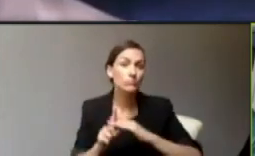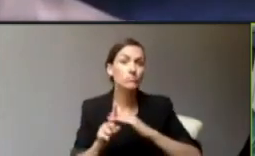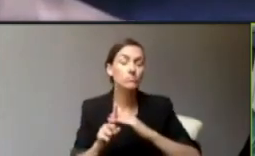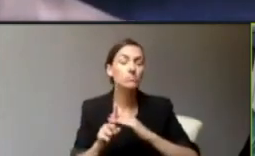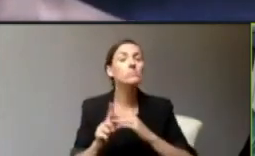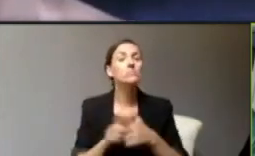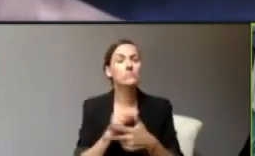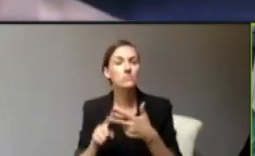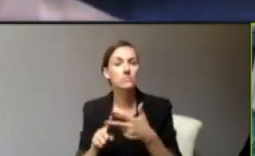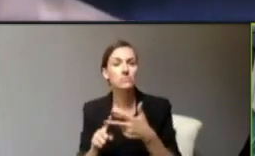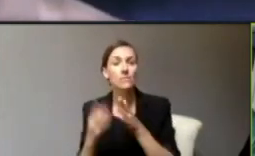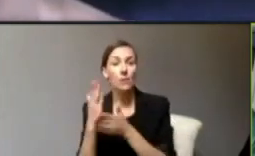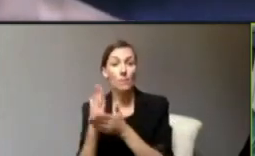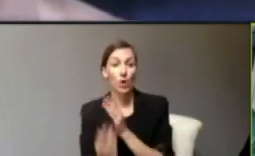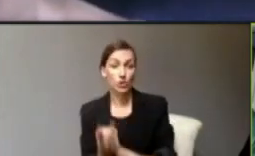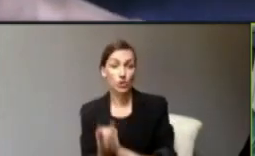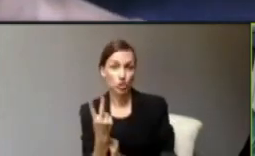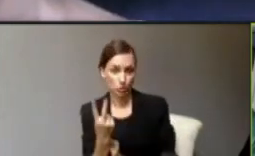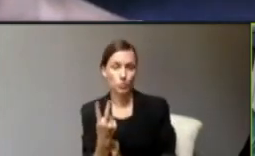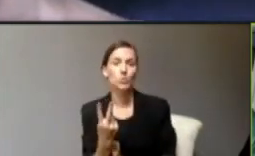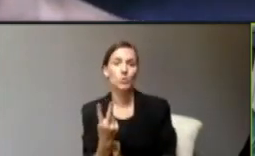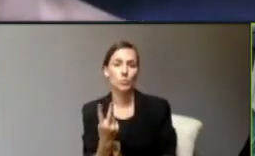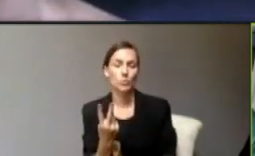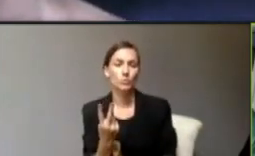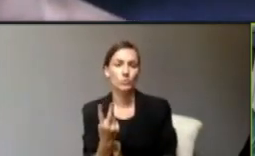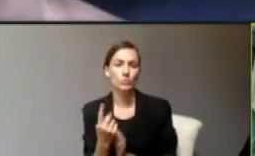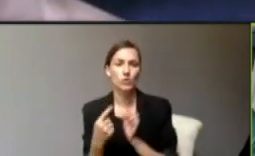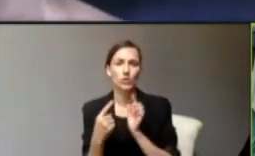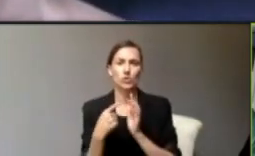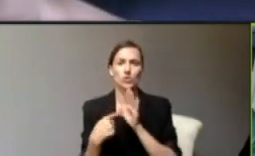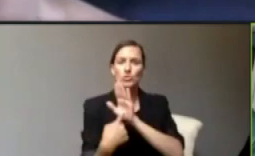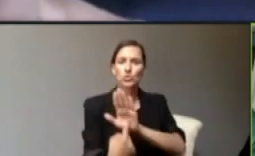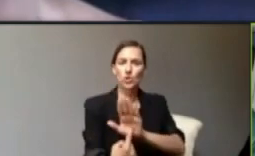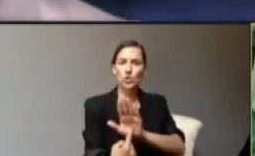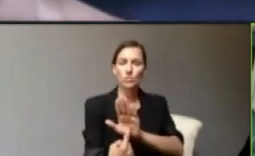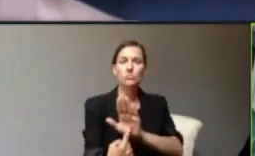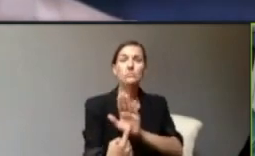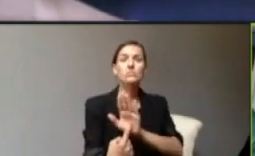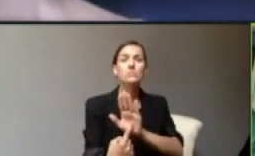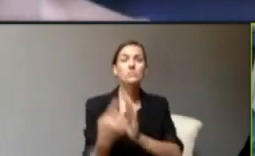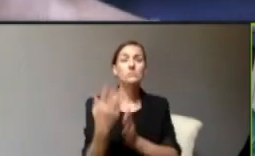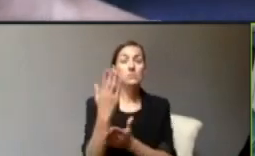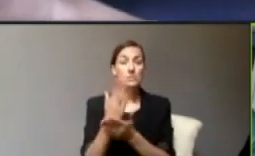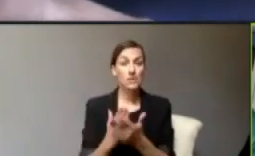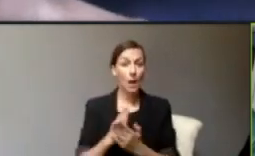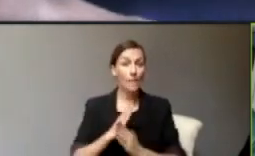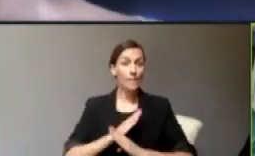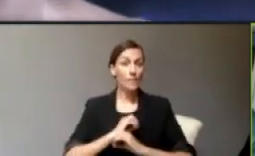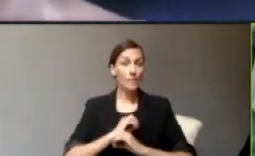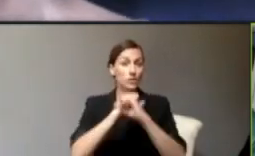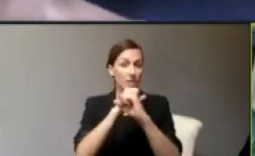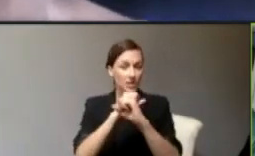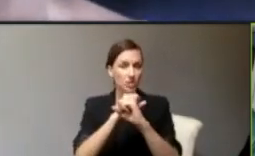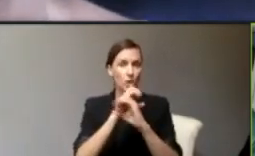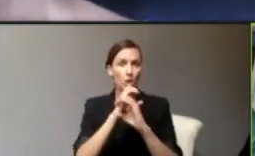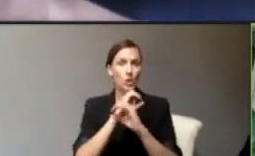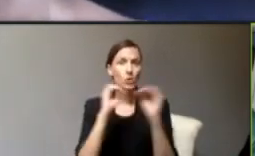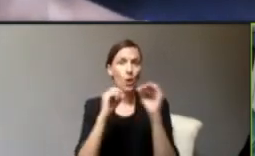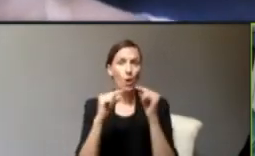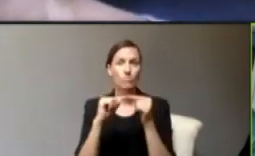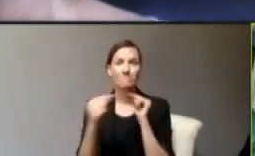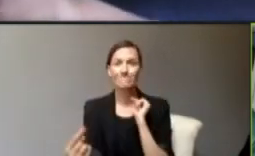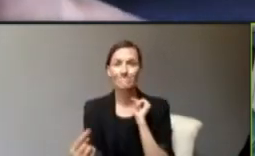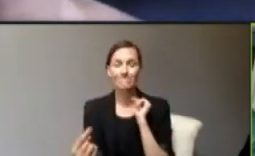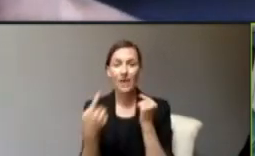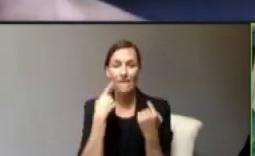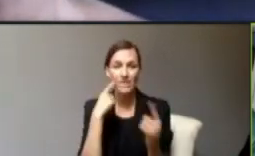shown, phase 2, that there is some protection and not a great adverse effect in a small number of people.